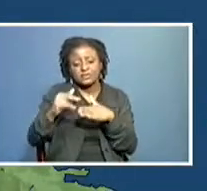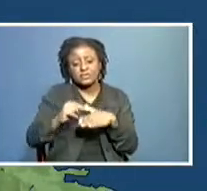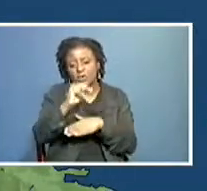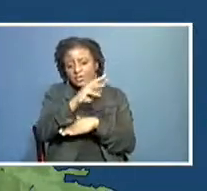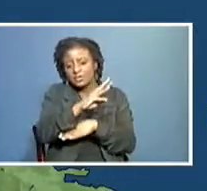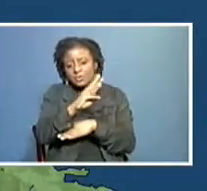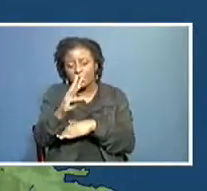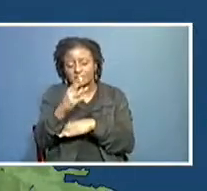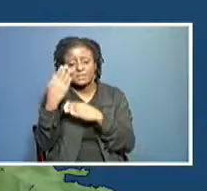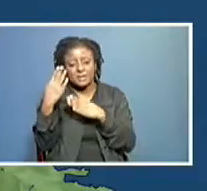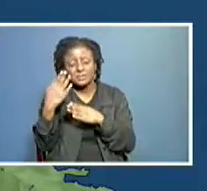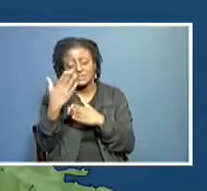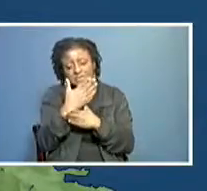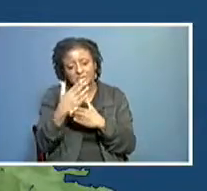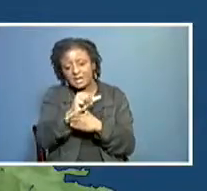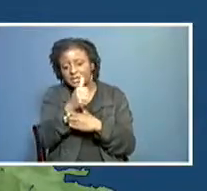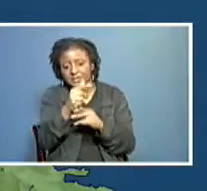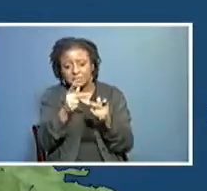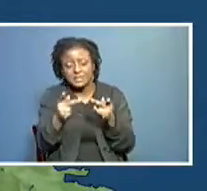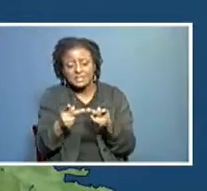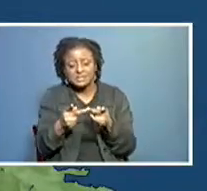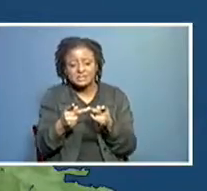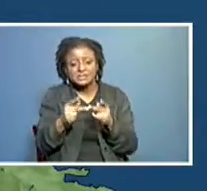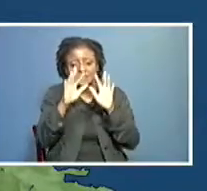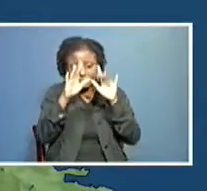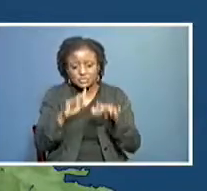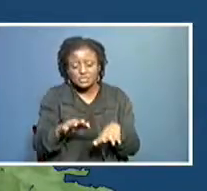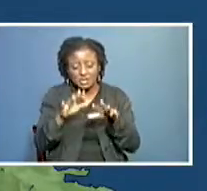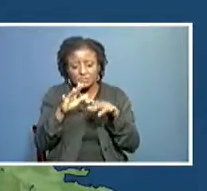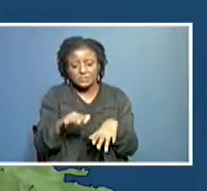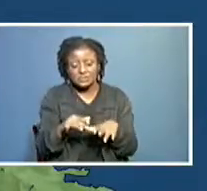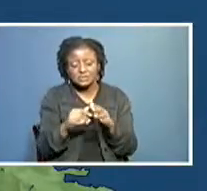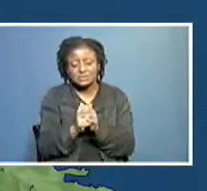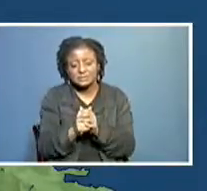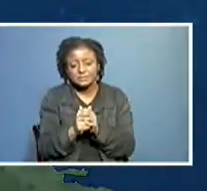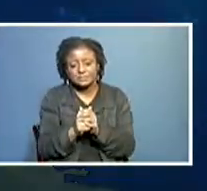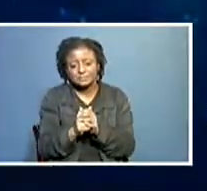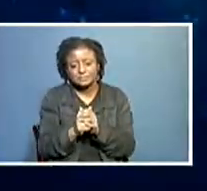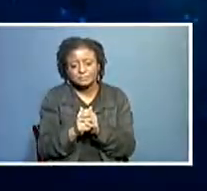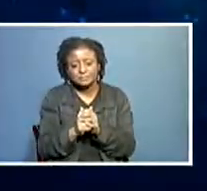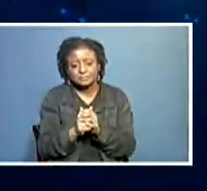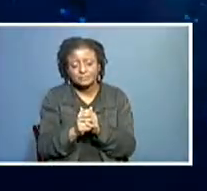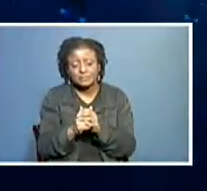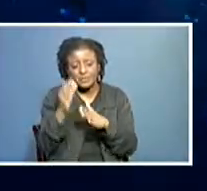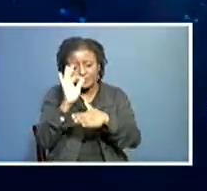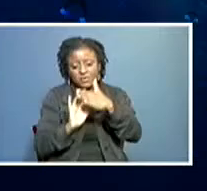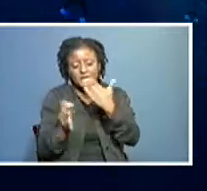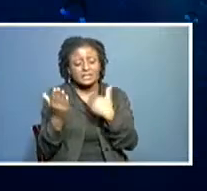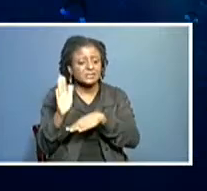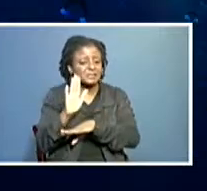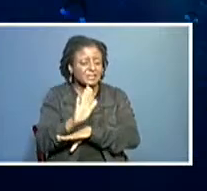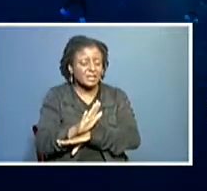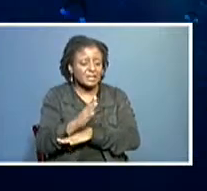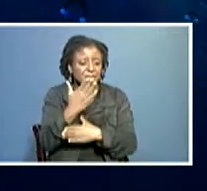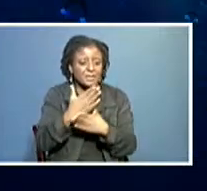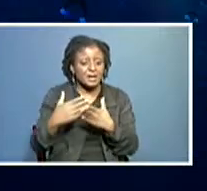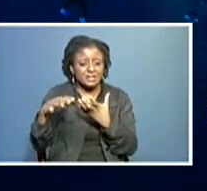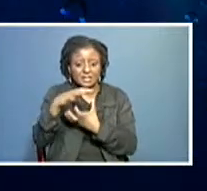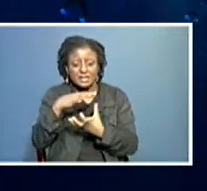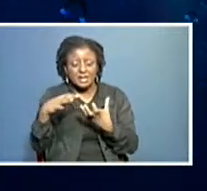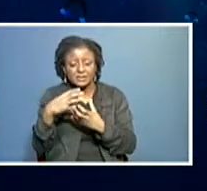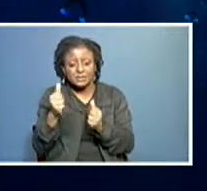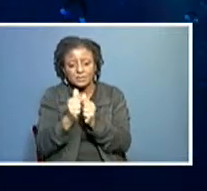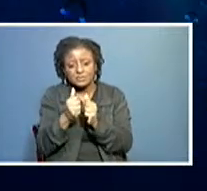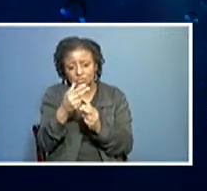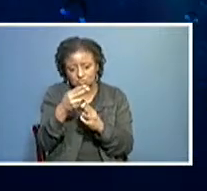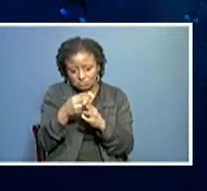northwest, there will be some pockets of showers not as intense as the extreme northwest Bahamas. Our forecast for tonight, partly cloudy with a brief